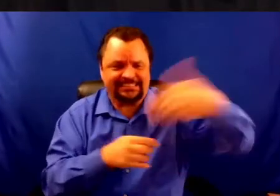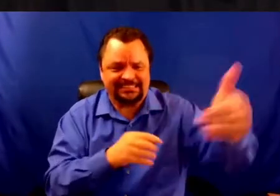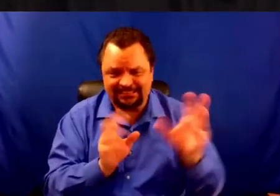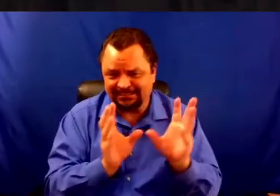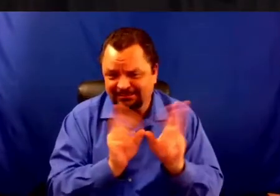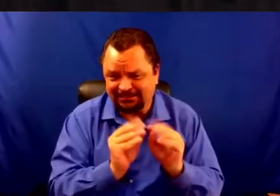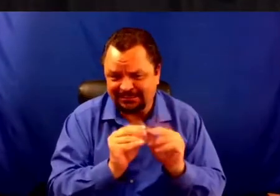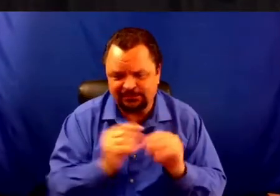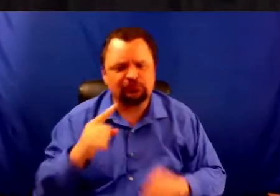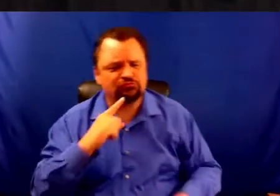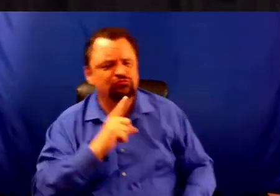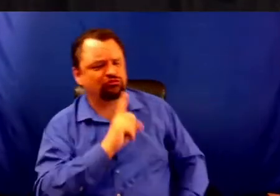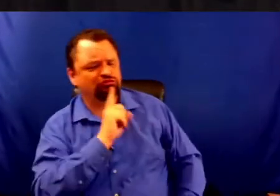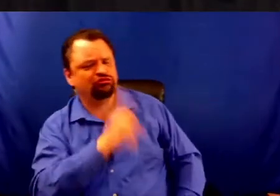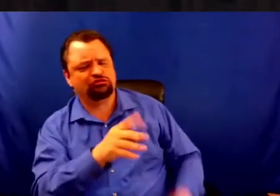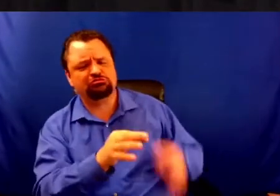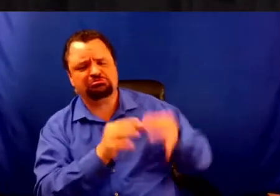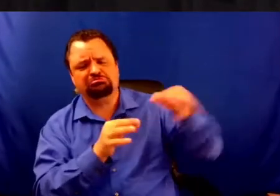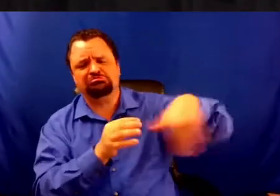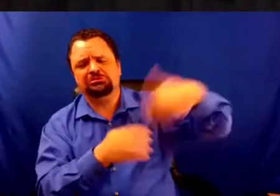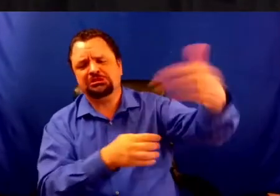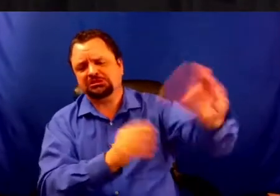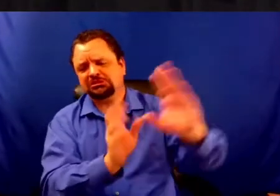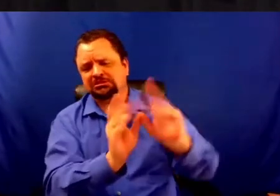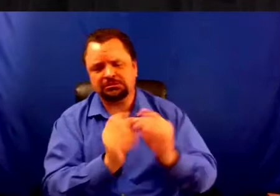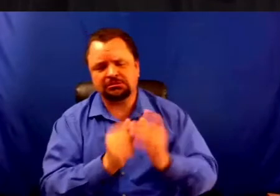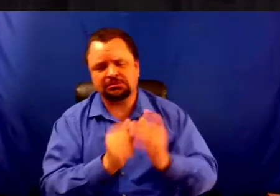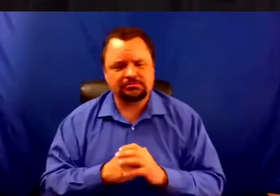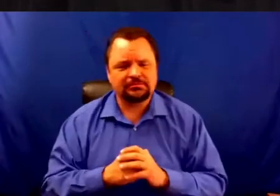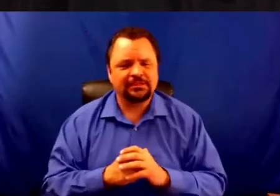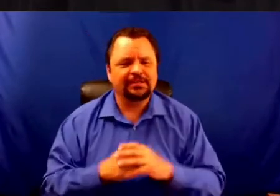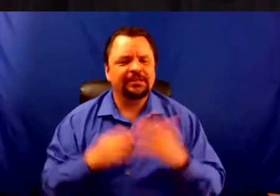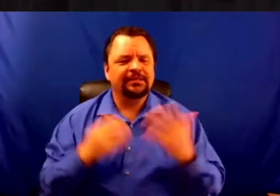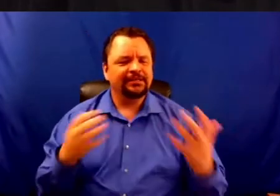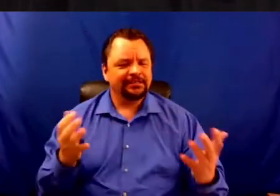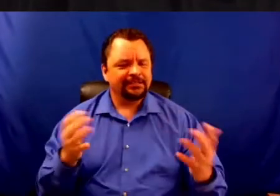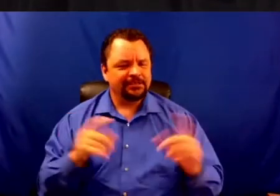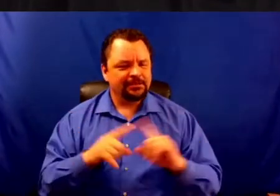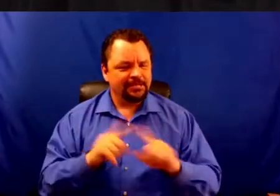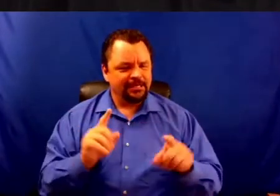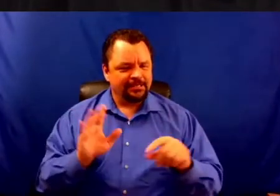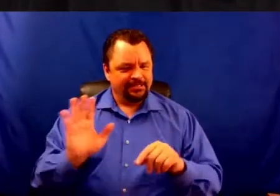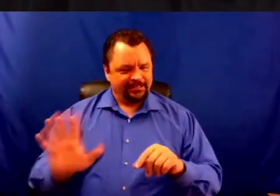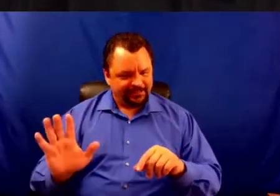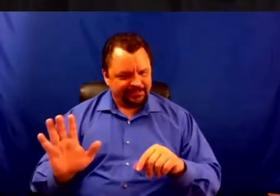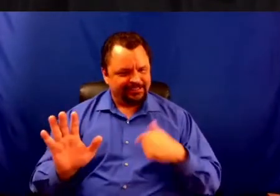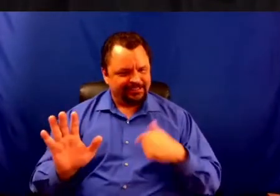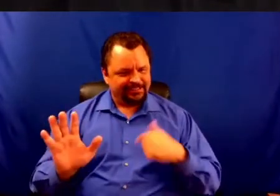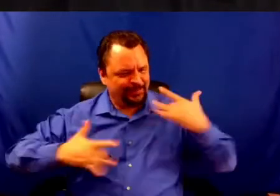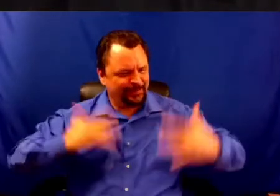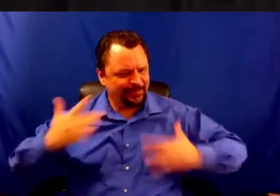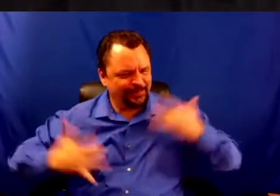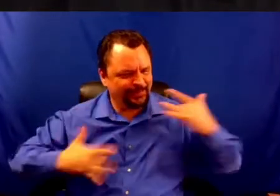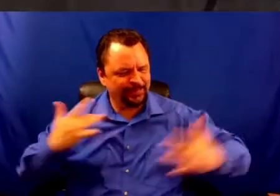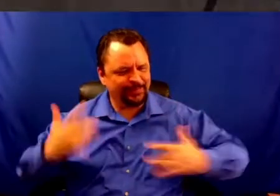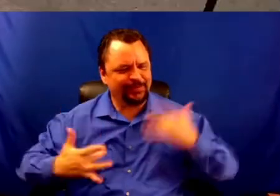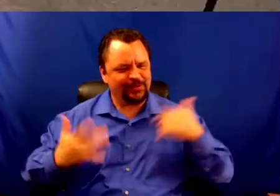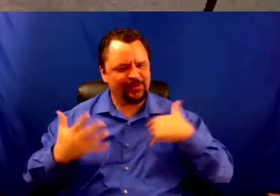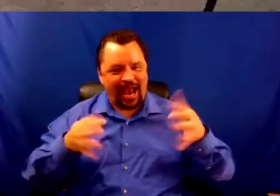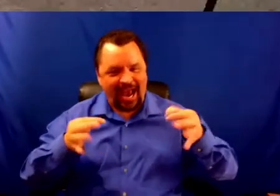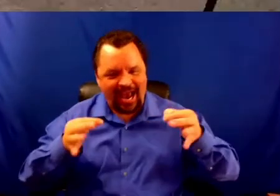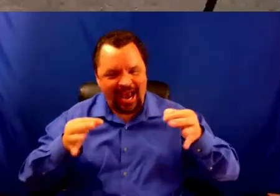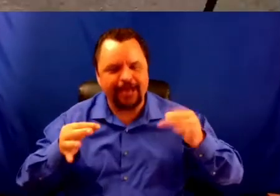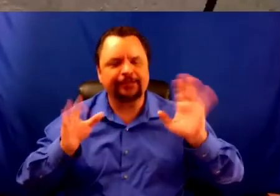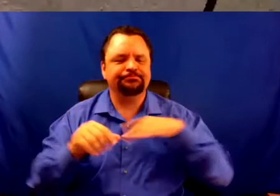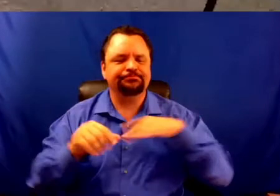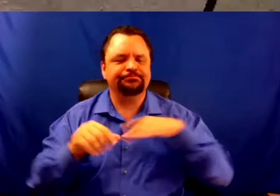Sure, consider me recognized. That's Well, The suspense is killing us, but let's wait until our next meeting. yeah,